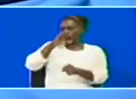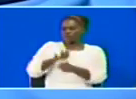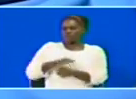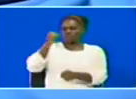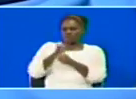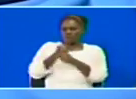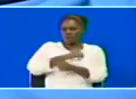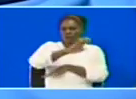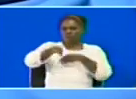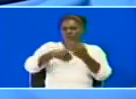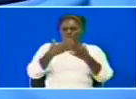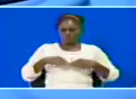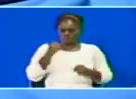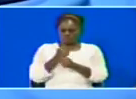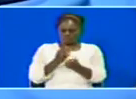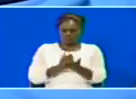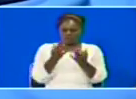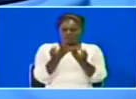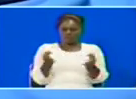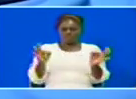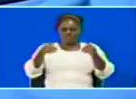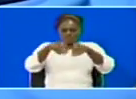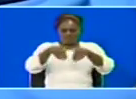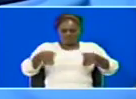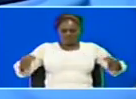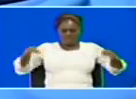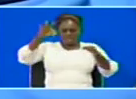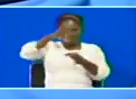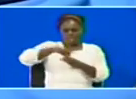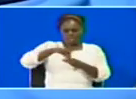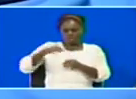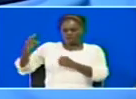with all stakeholders to ensure free and fair elections on August 8th.